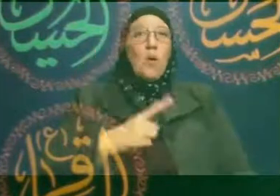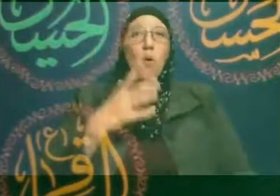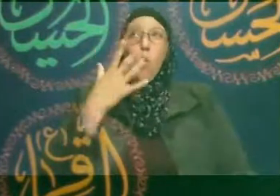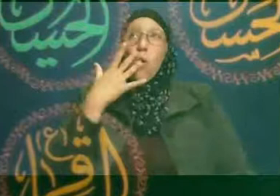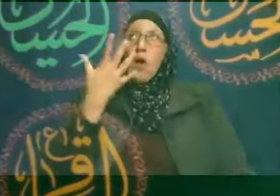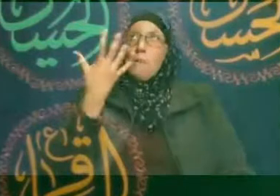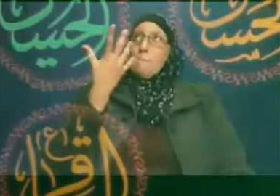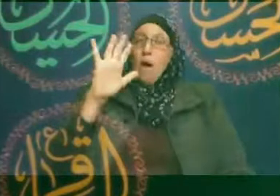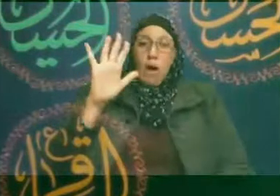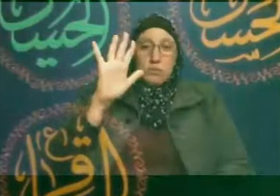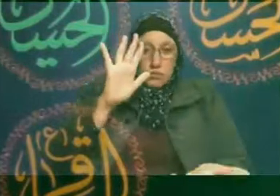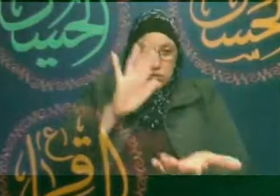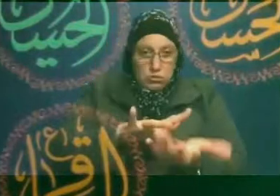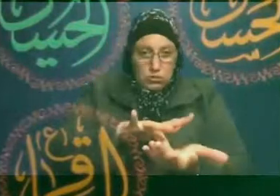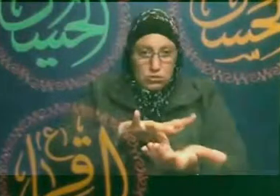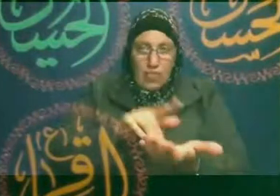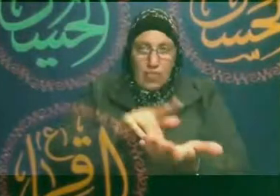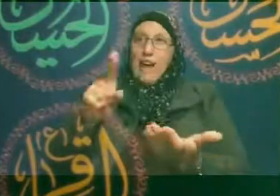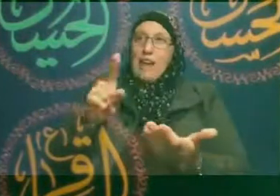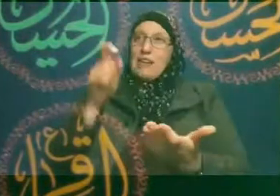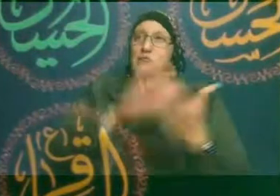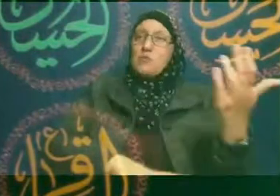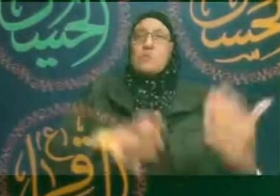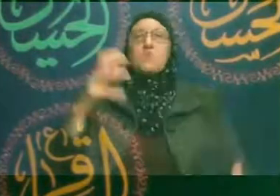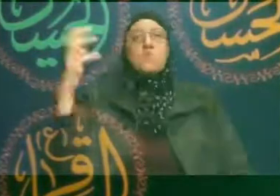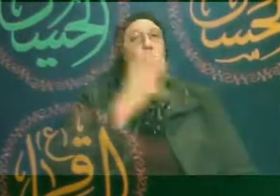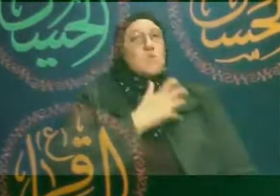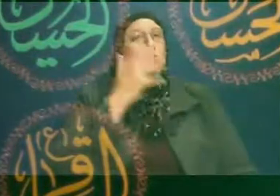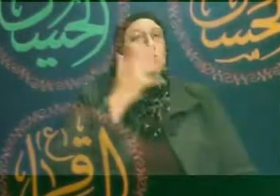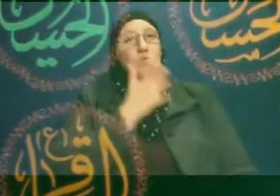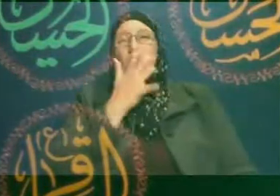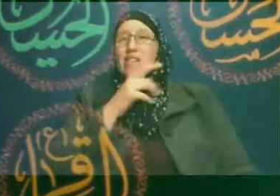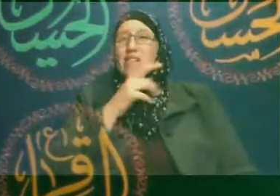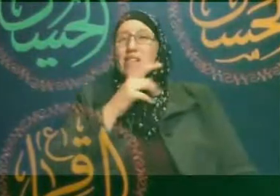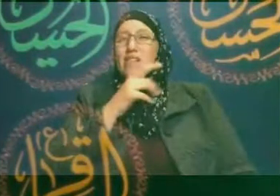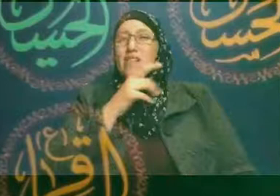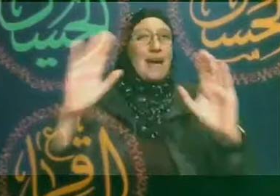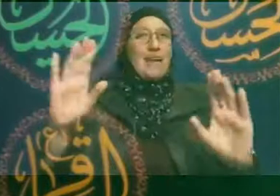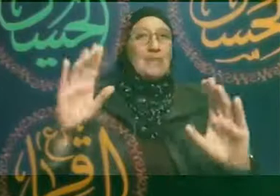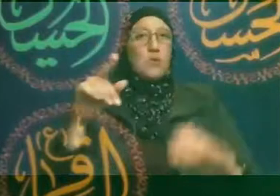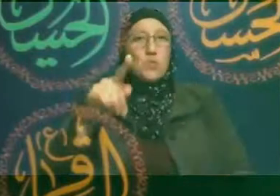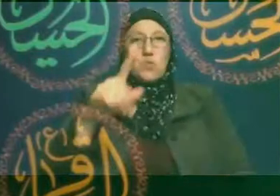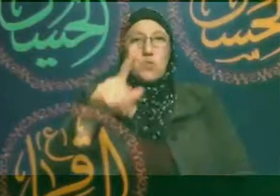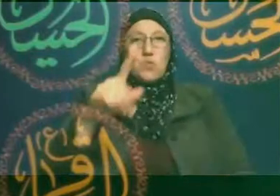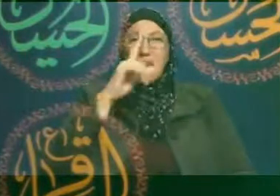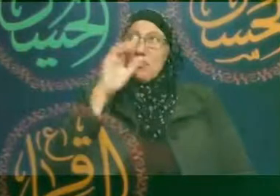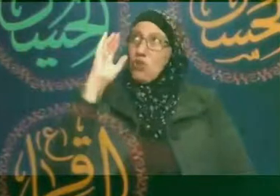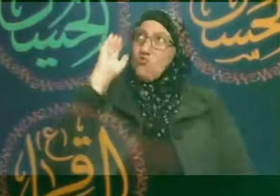to accept anything and anyone else. The direct means of communication with God that is called